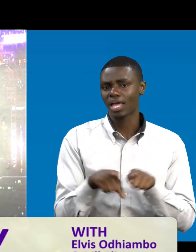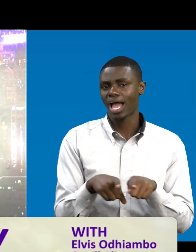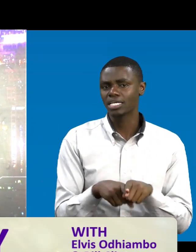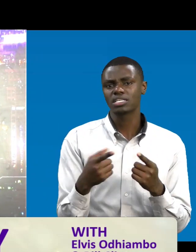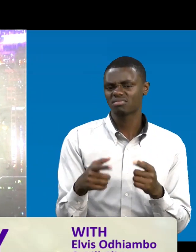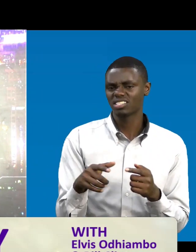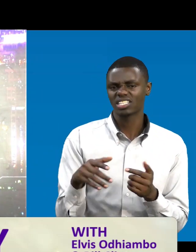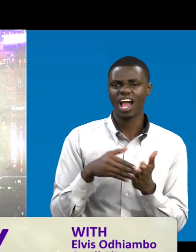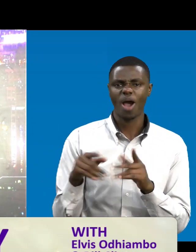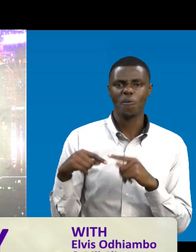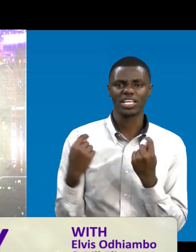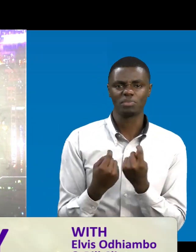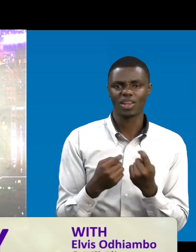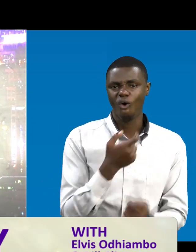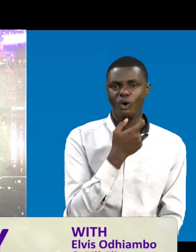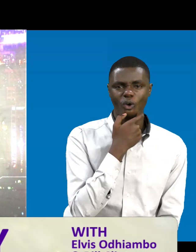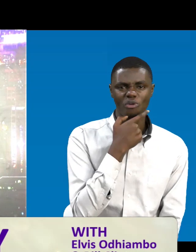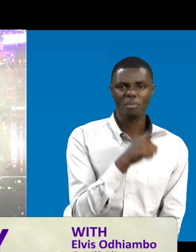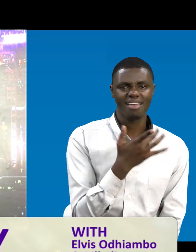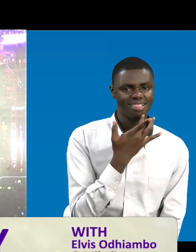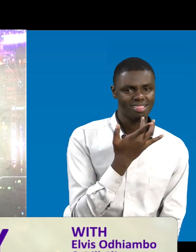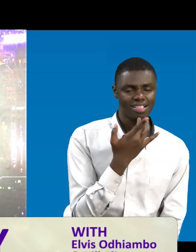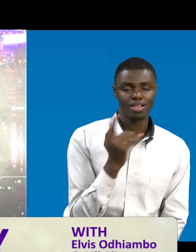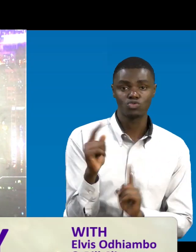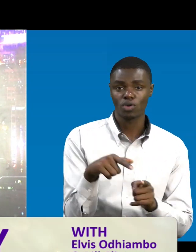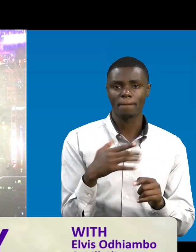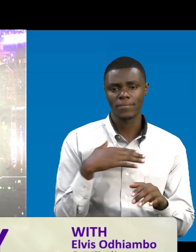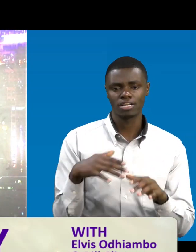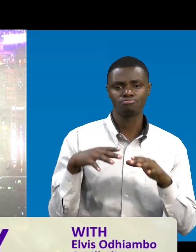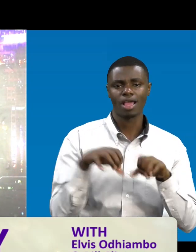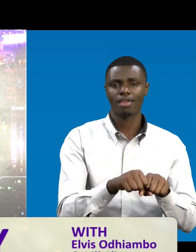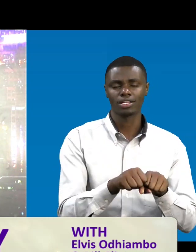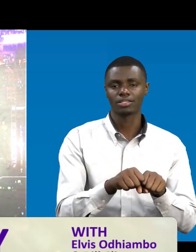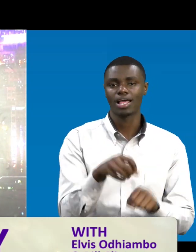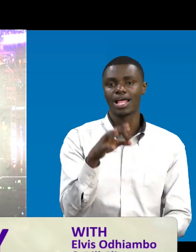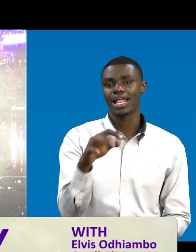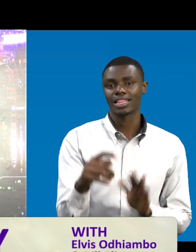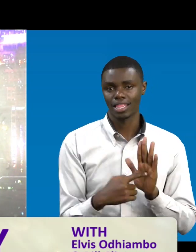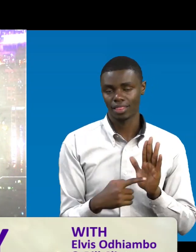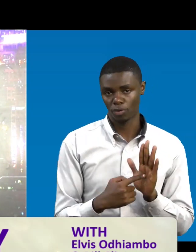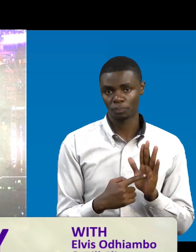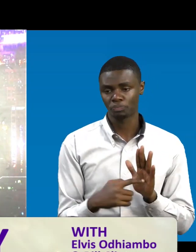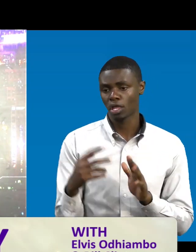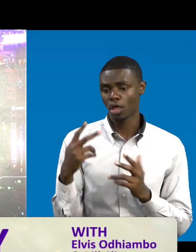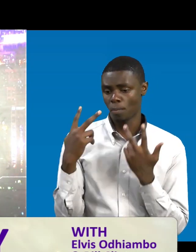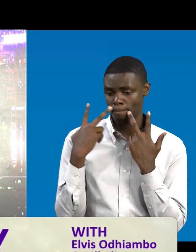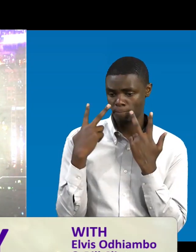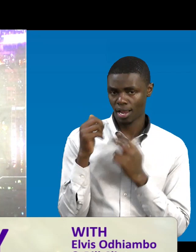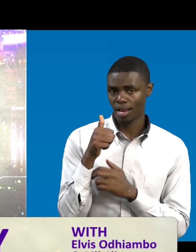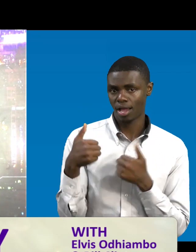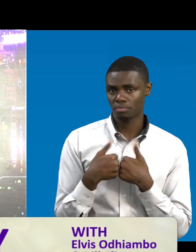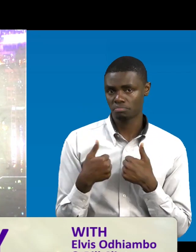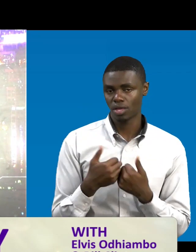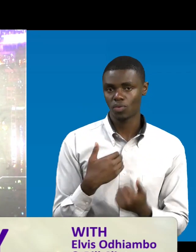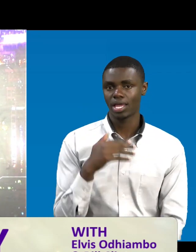where Gor Mahia are the favorites to come and secure the 3 points. When we look at other games, we